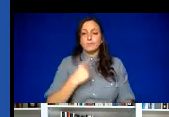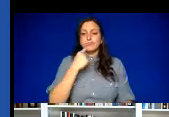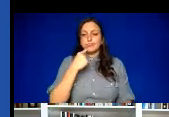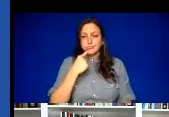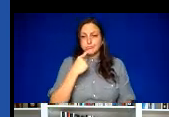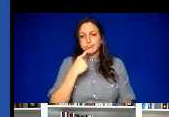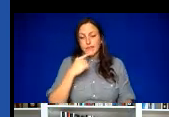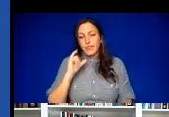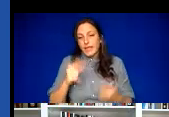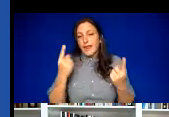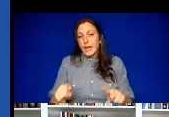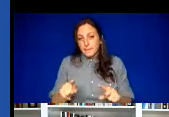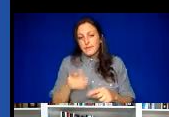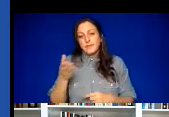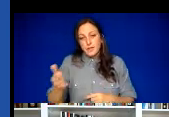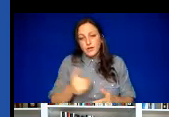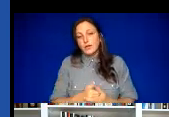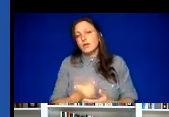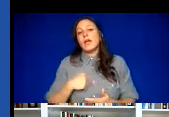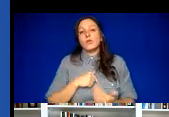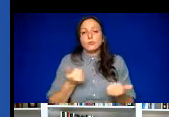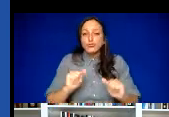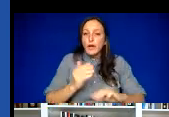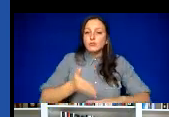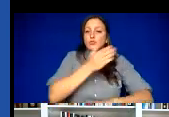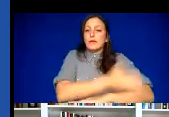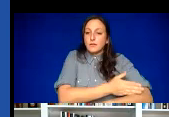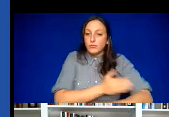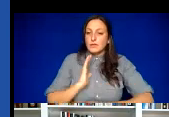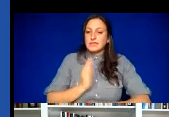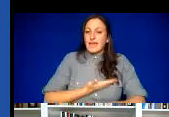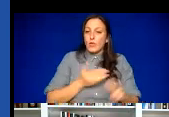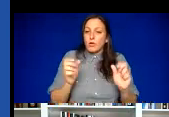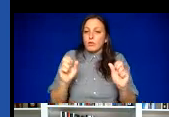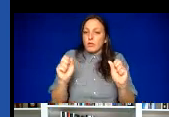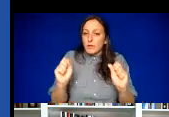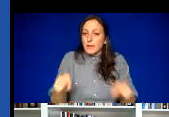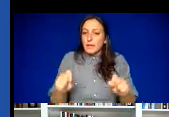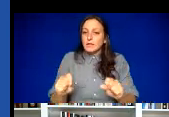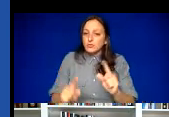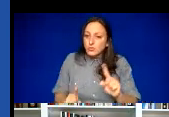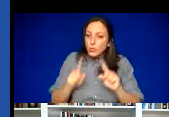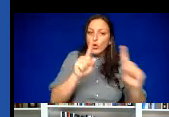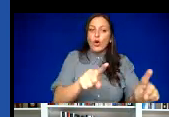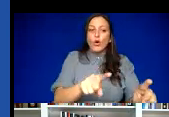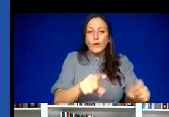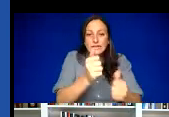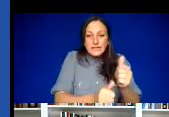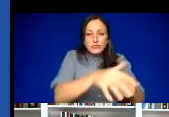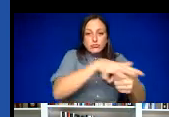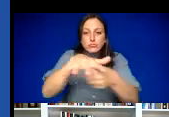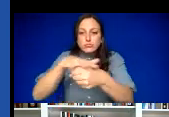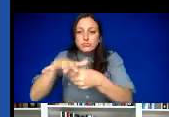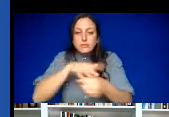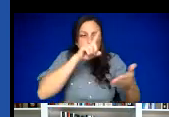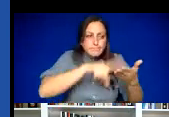this happened, and we are working on increasing our capacity, and we'll be going out, we'll be doing on-site inspections to